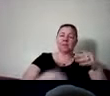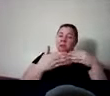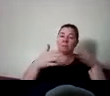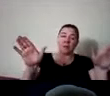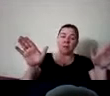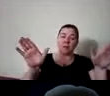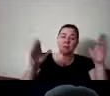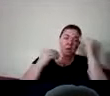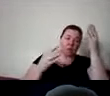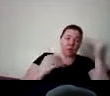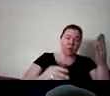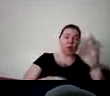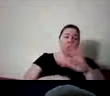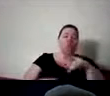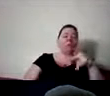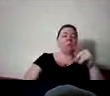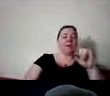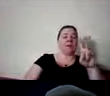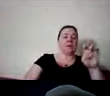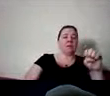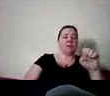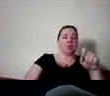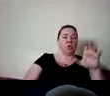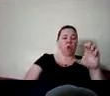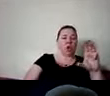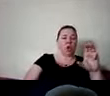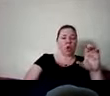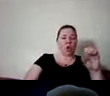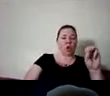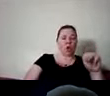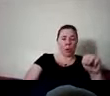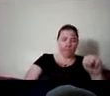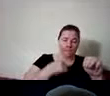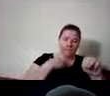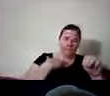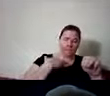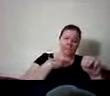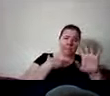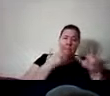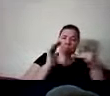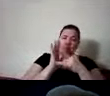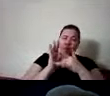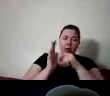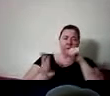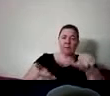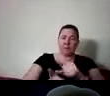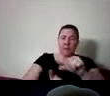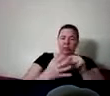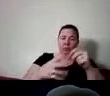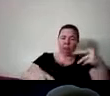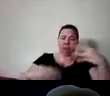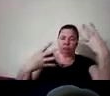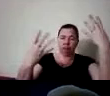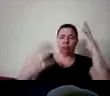You just need to go to onpassive.com at your own time. You scroll down to the middle of the page, about the middle, and you will see